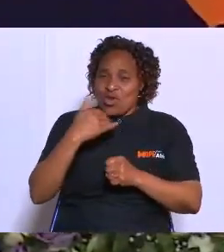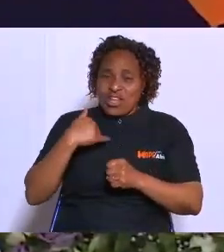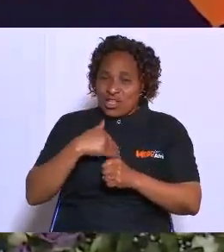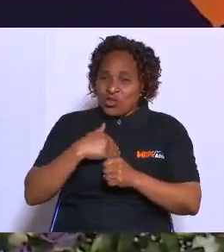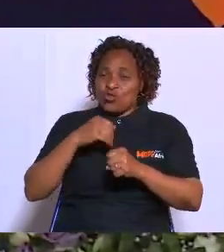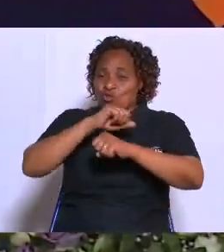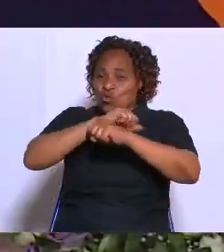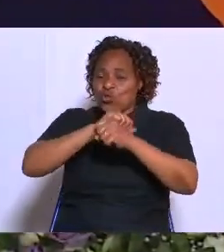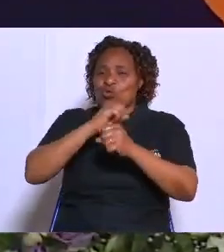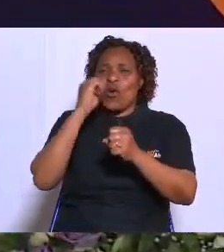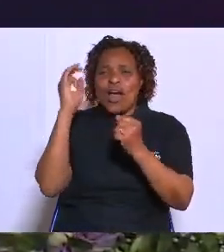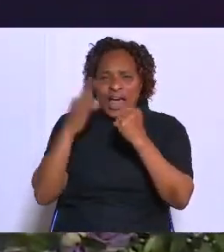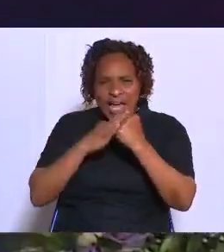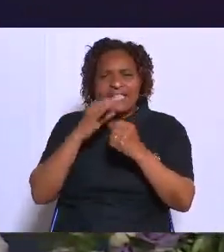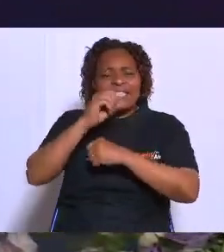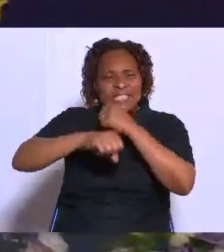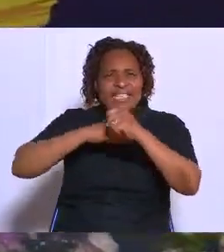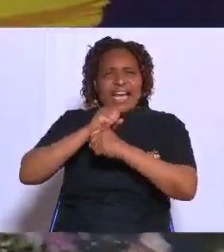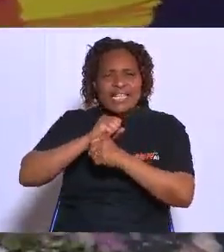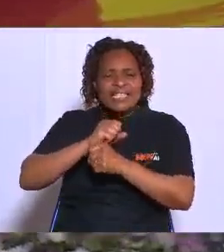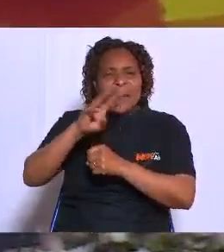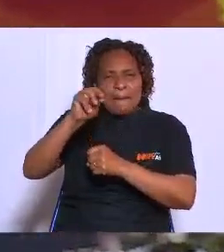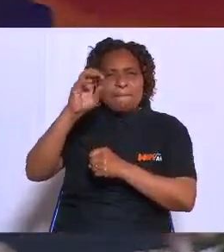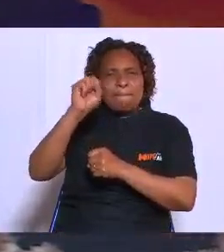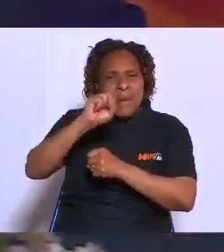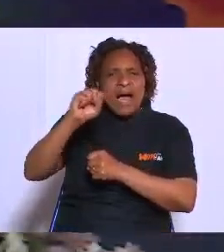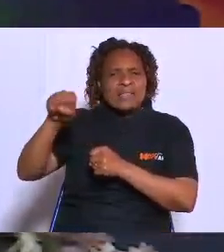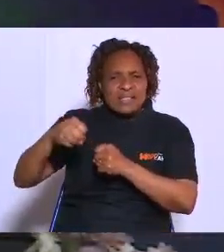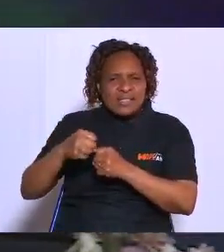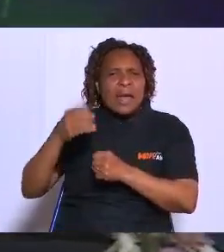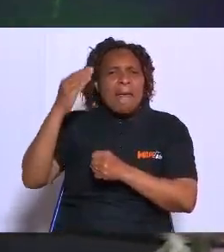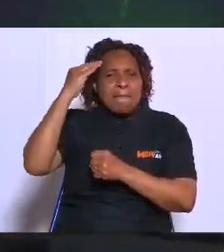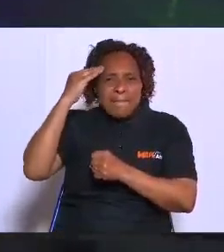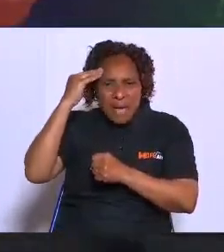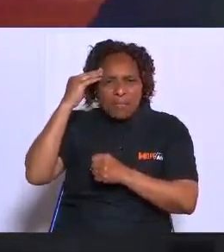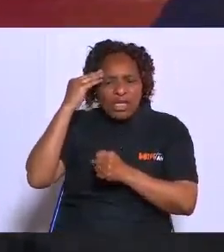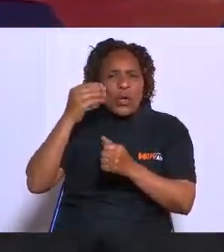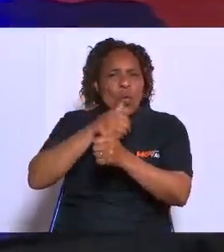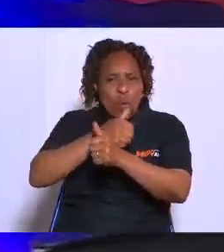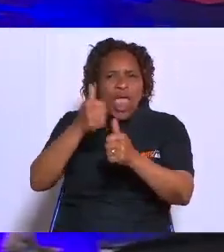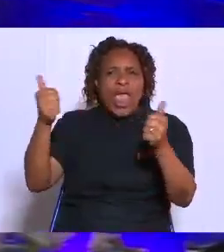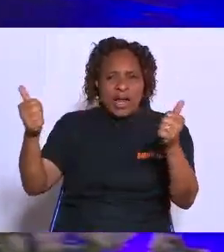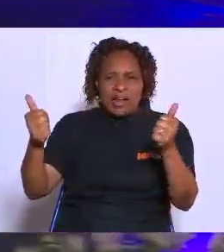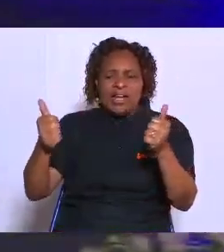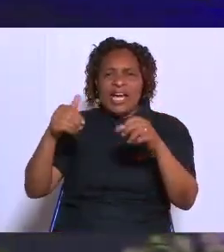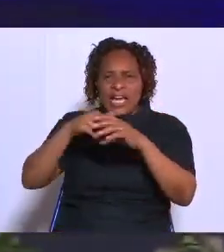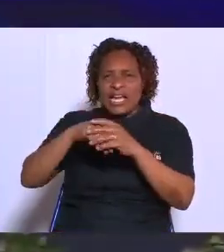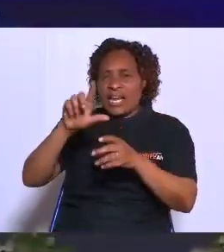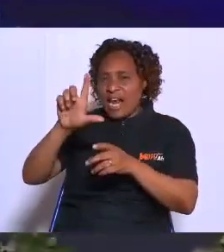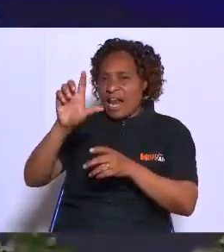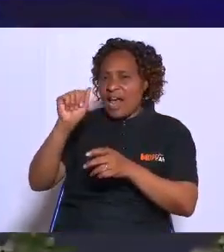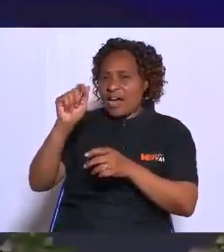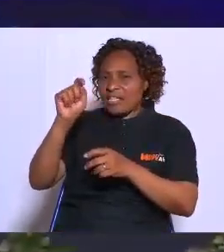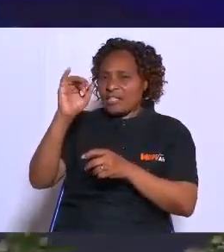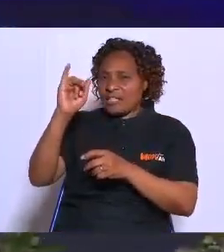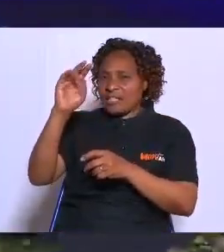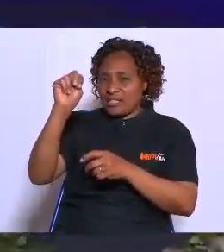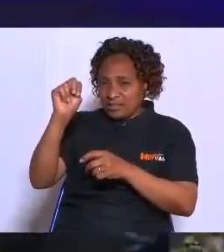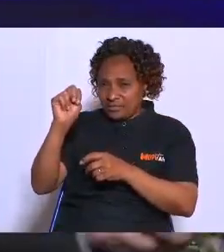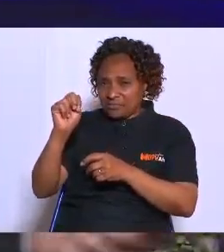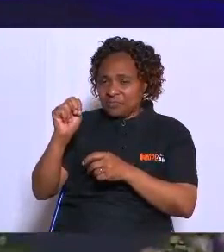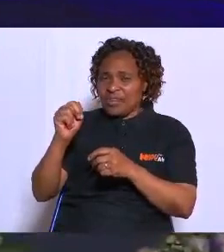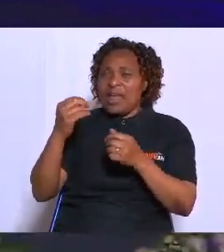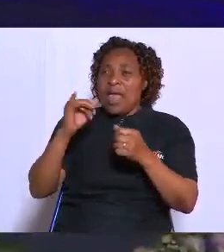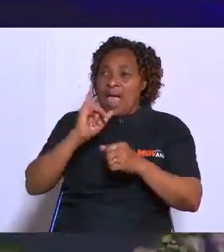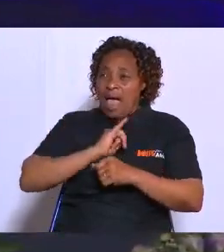eight years I learned the mass in Latin to memorize the mass in in Latin the Catholic mass I